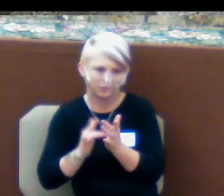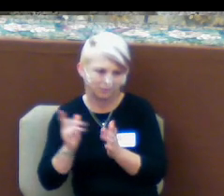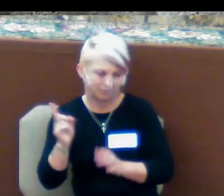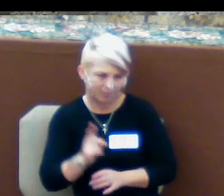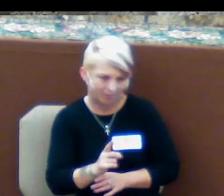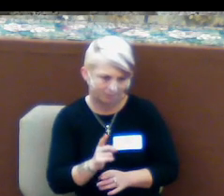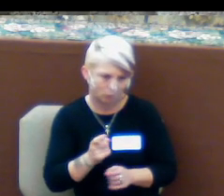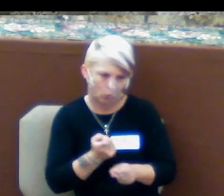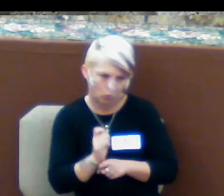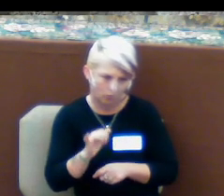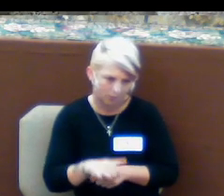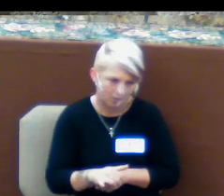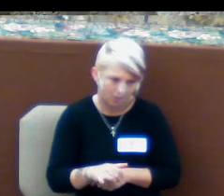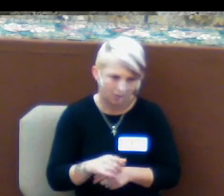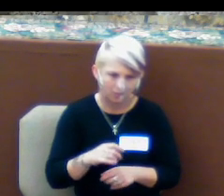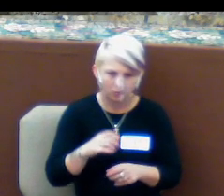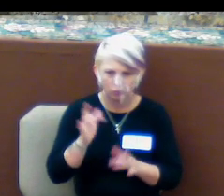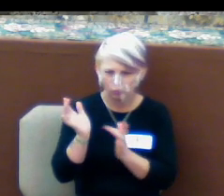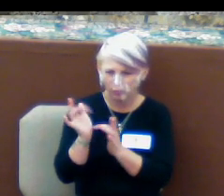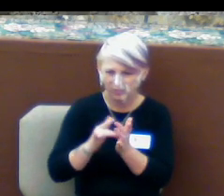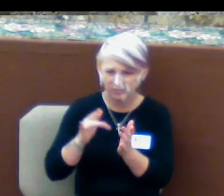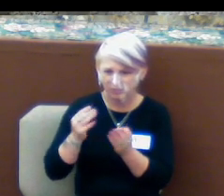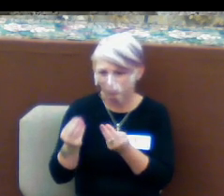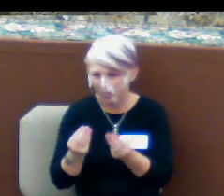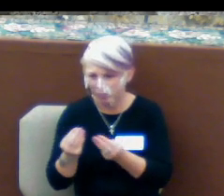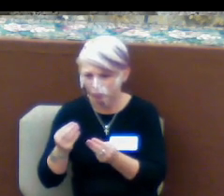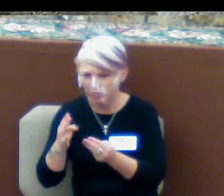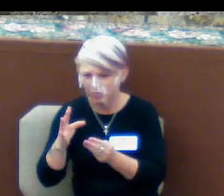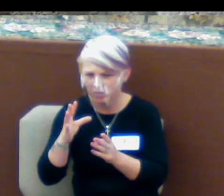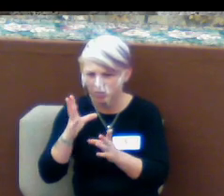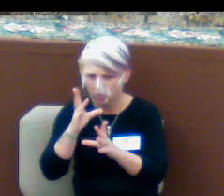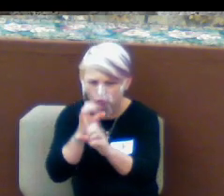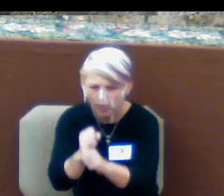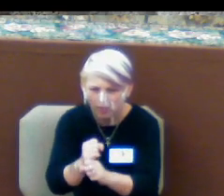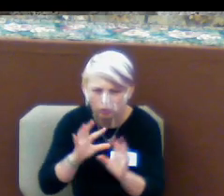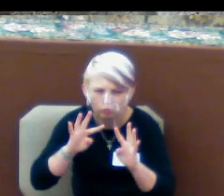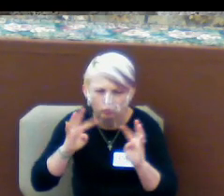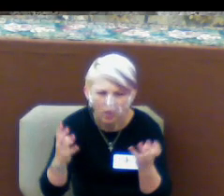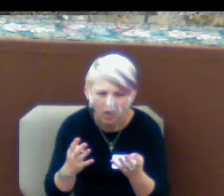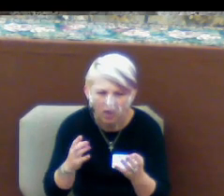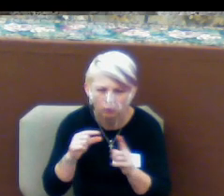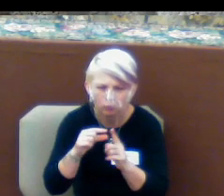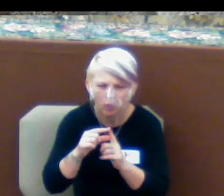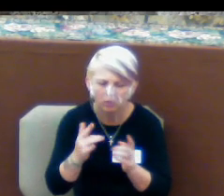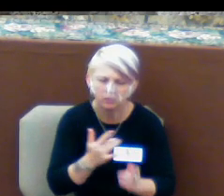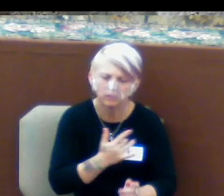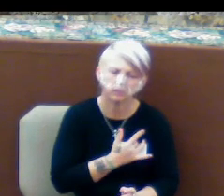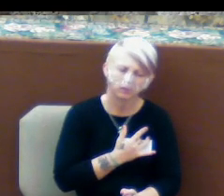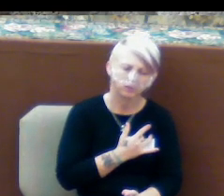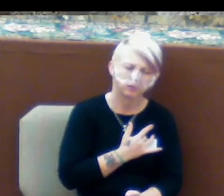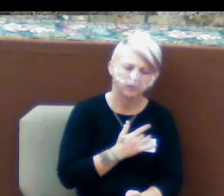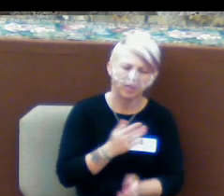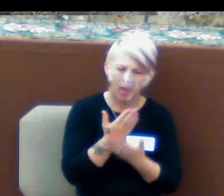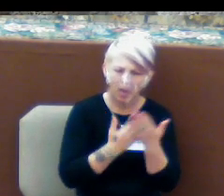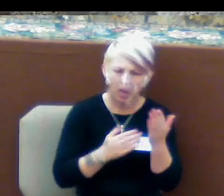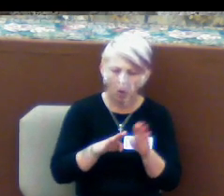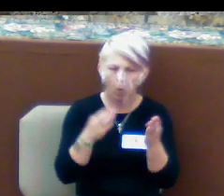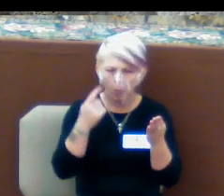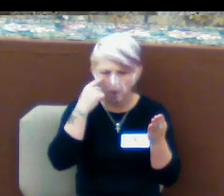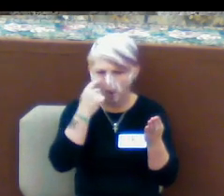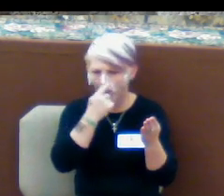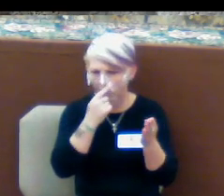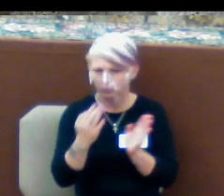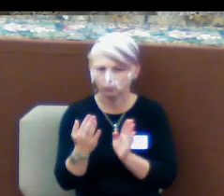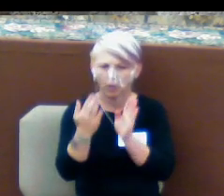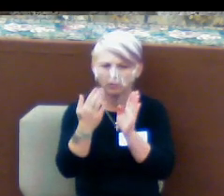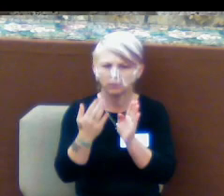Jesus' ministry attracted crowds. His words touched hearts. His hands opened eyes. His presence brought